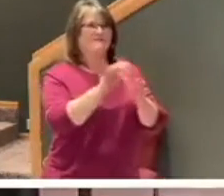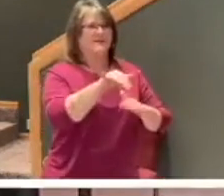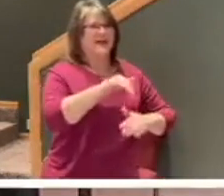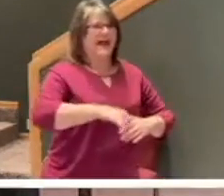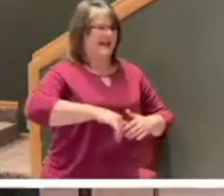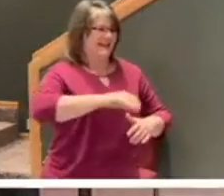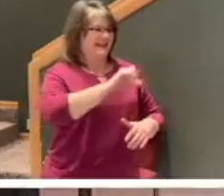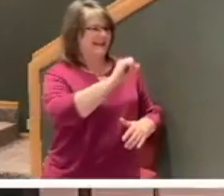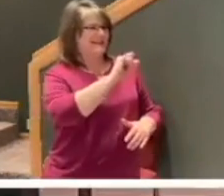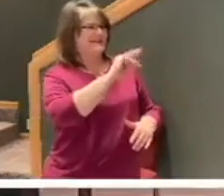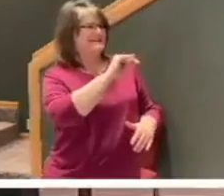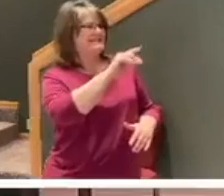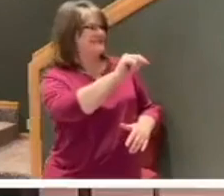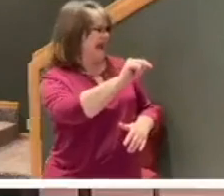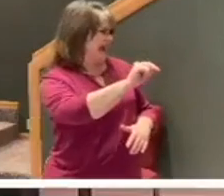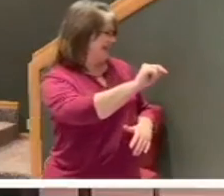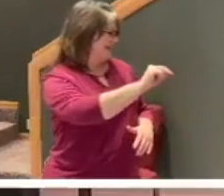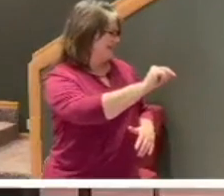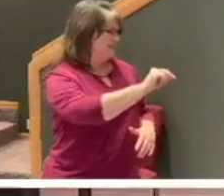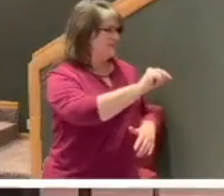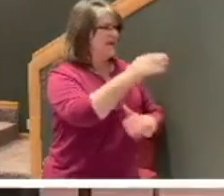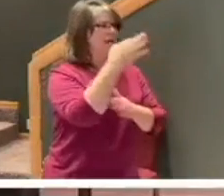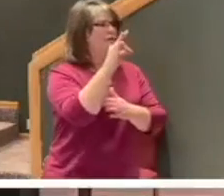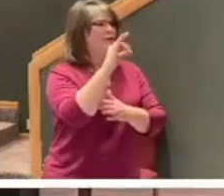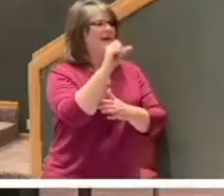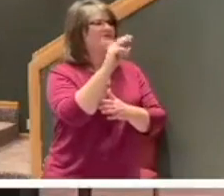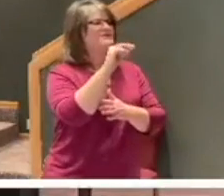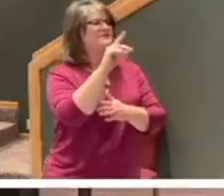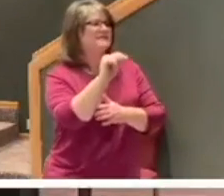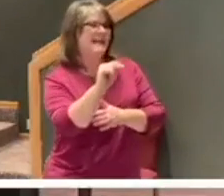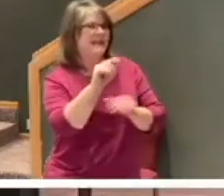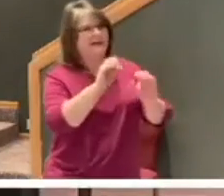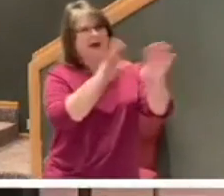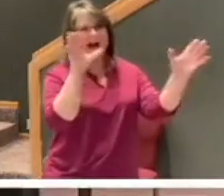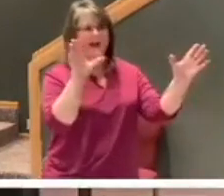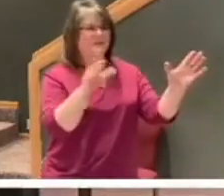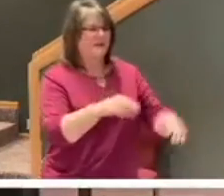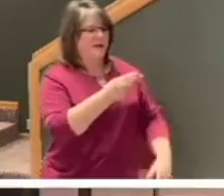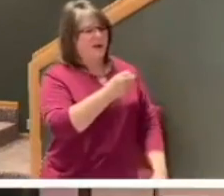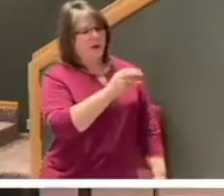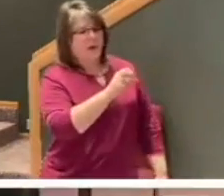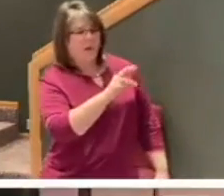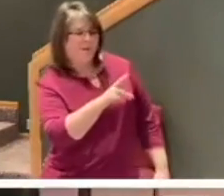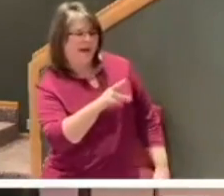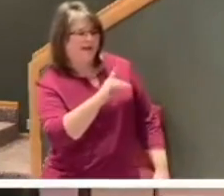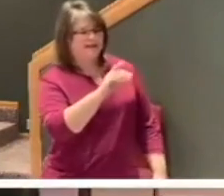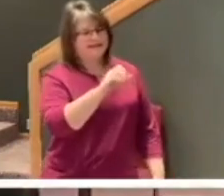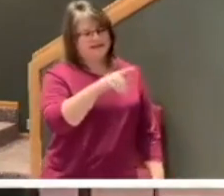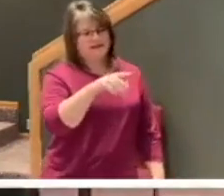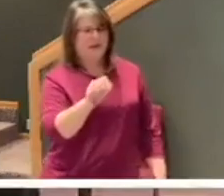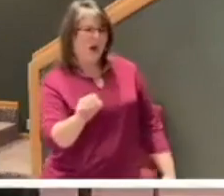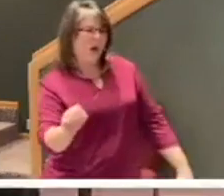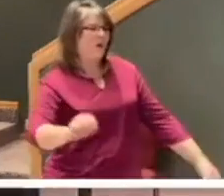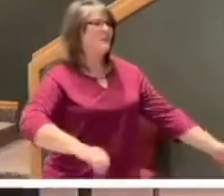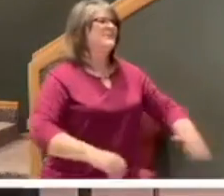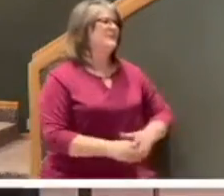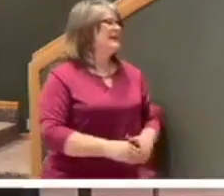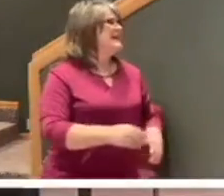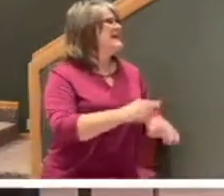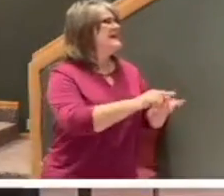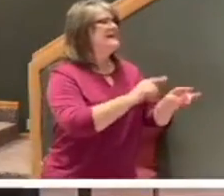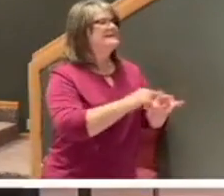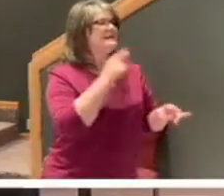Yeah, yeah. He's a French saint, you know, obviously. Omer Depot, you know, honored saint.